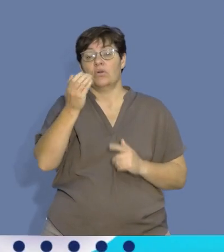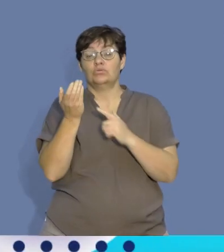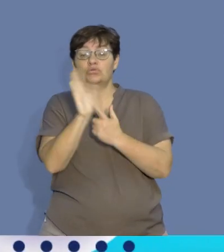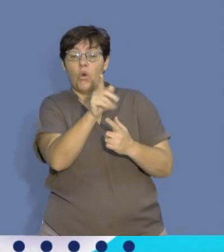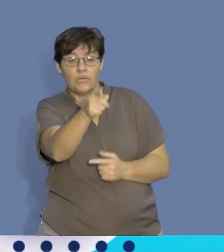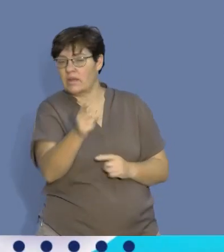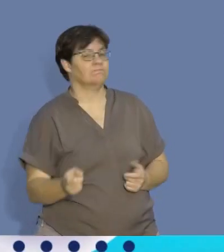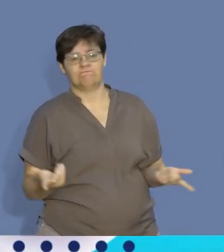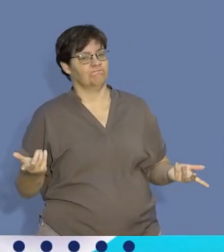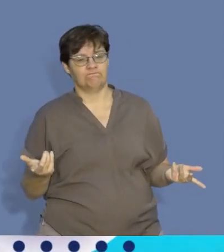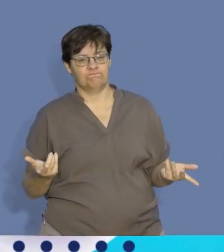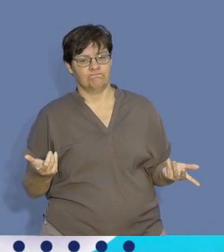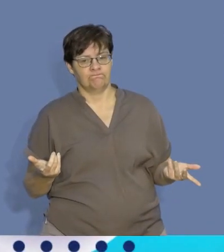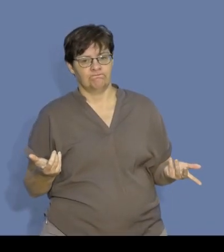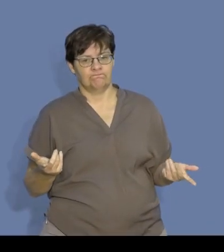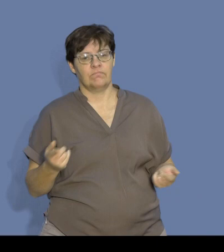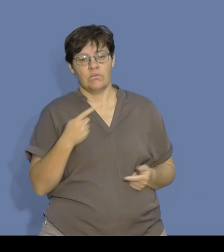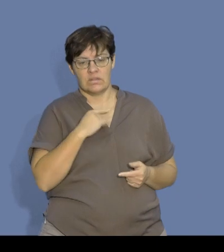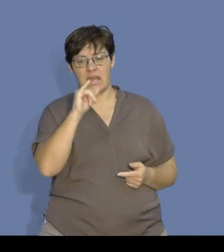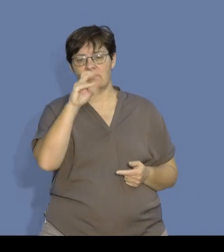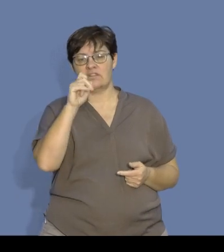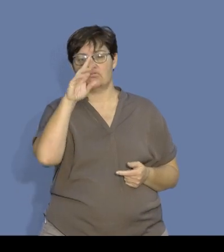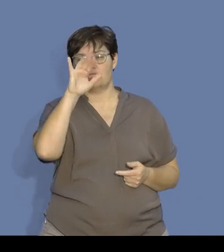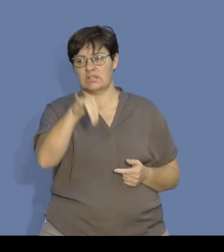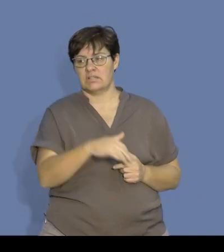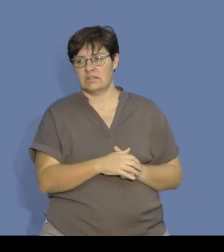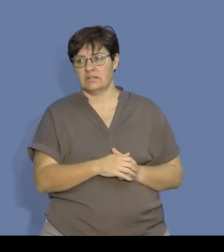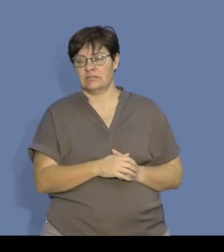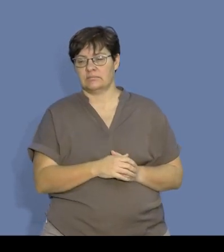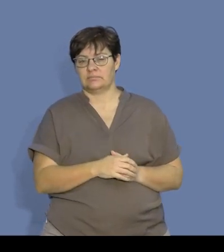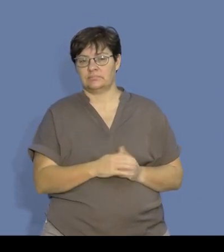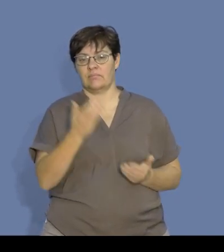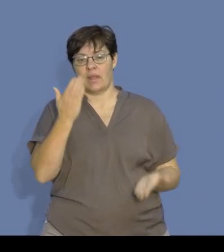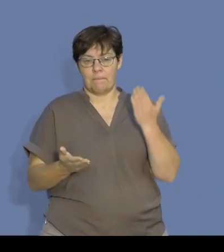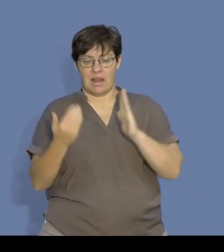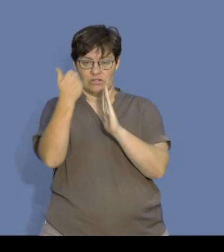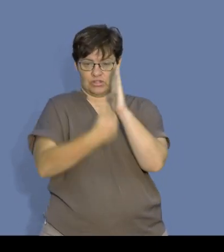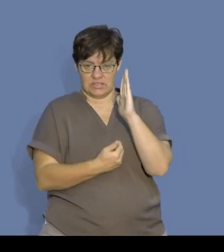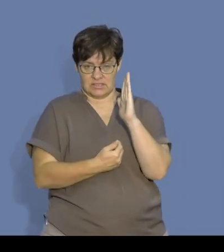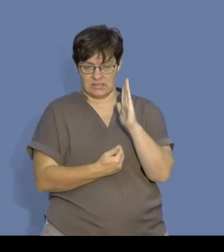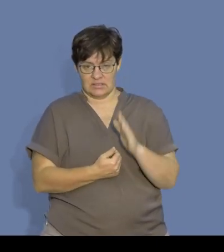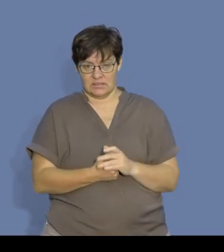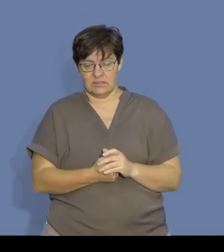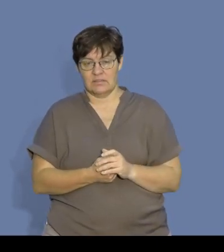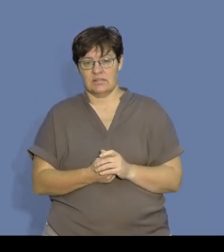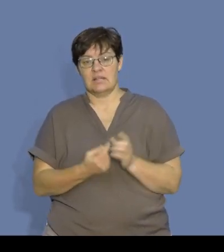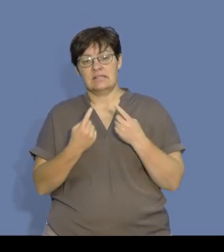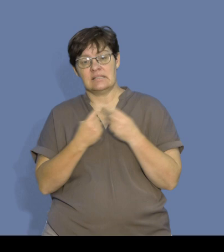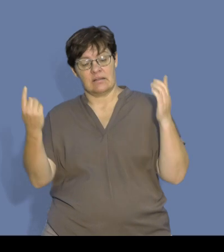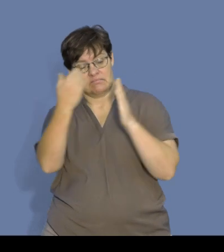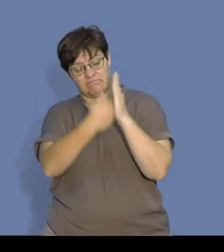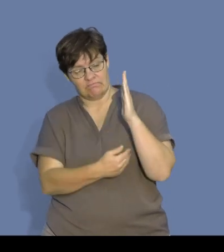I'm obviously talking about your inventory, right, your balance sheet note or statement of